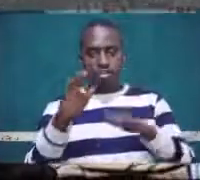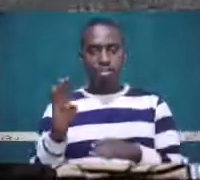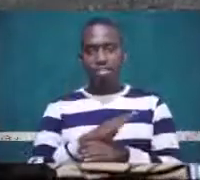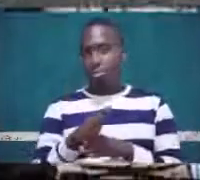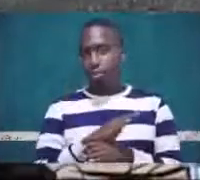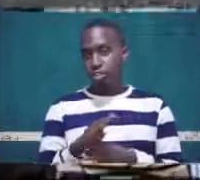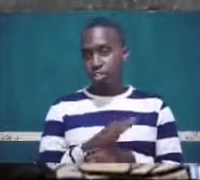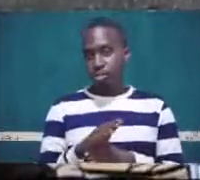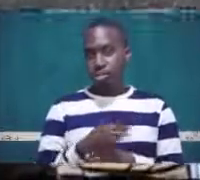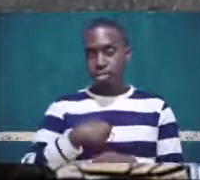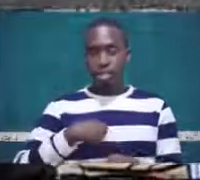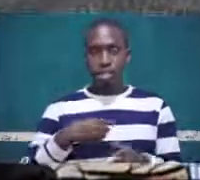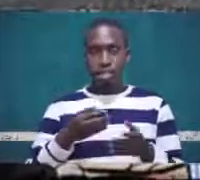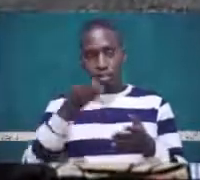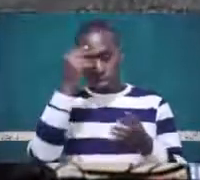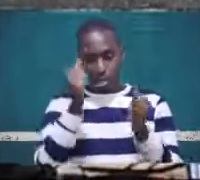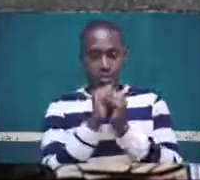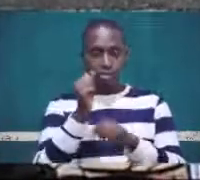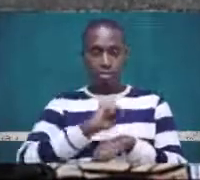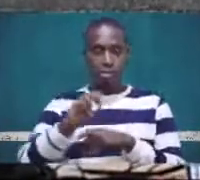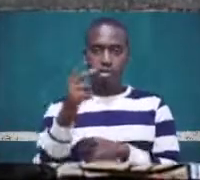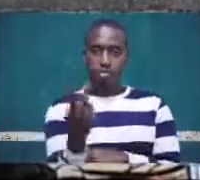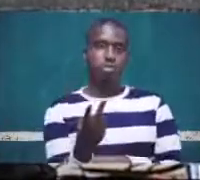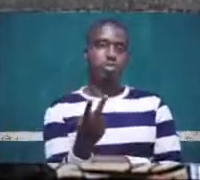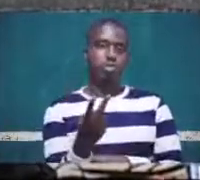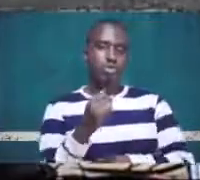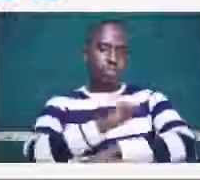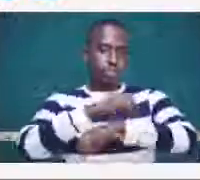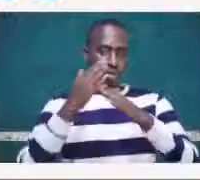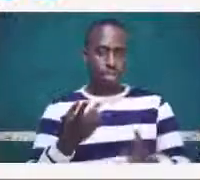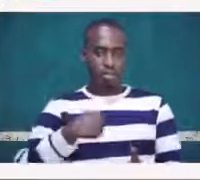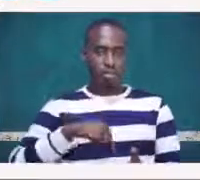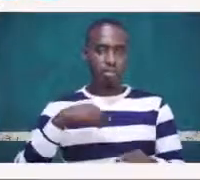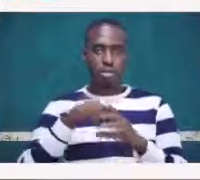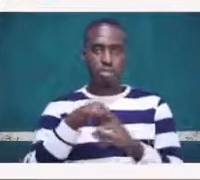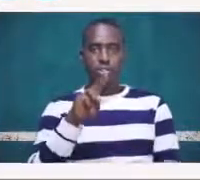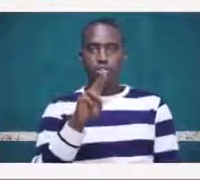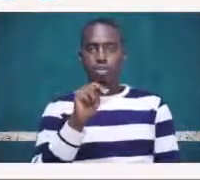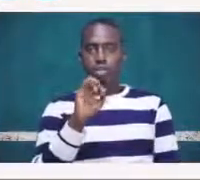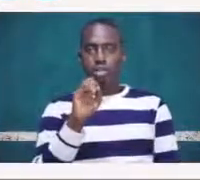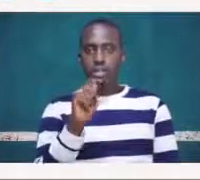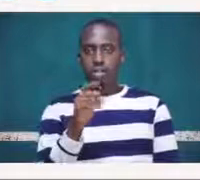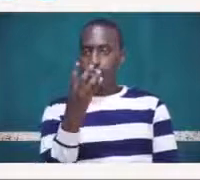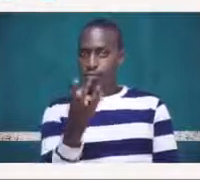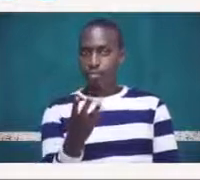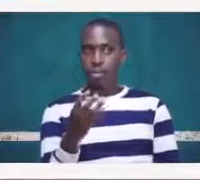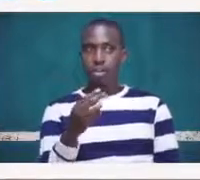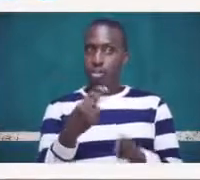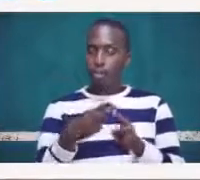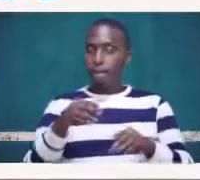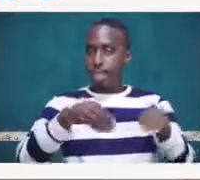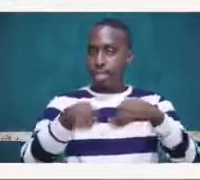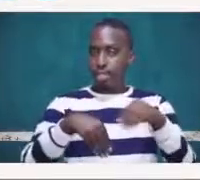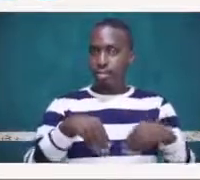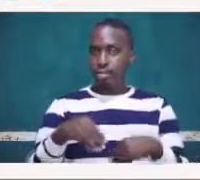to learn with senior 2 students. And we are still on Unit 4, which is the market. And our